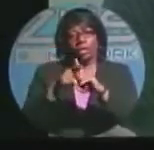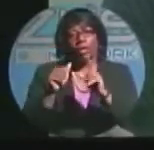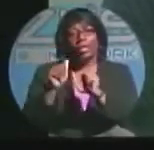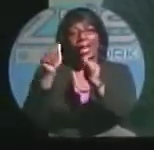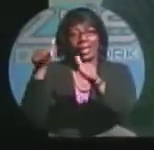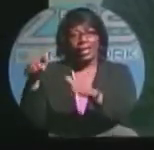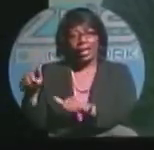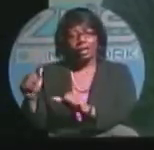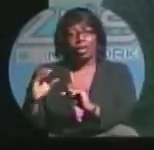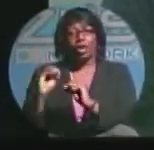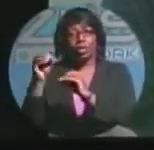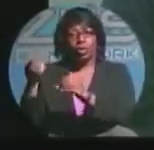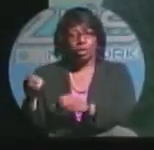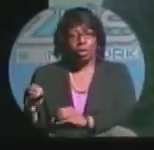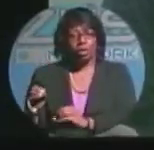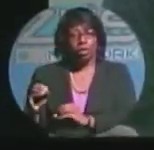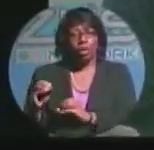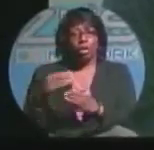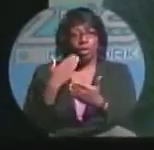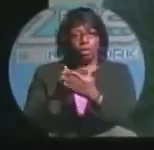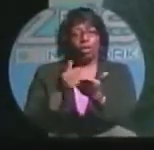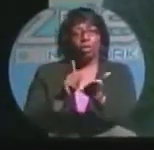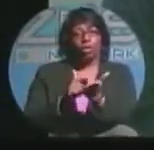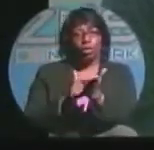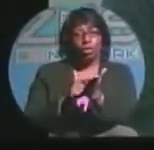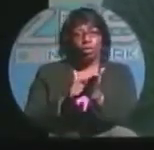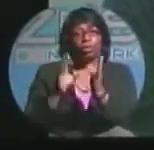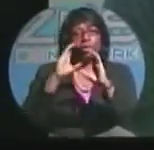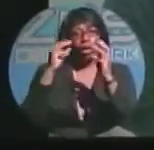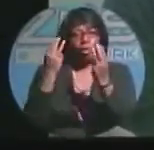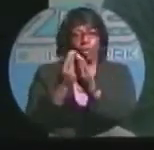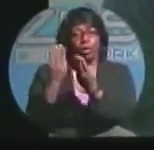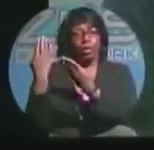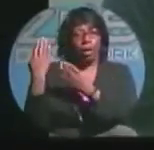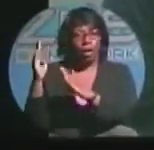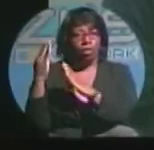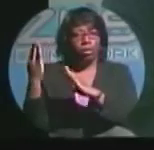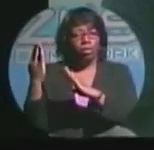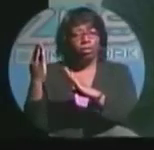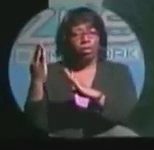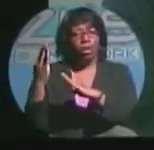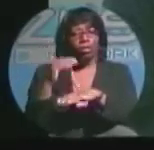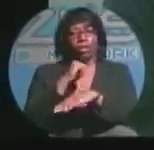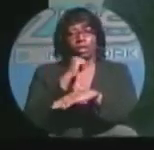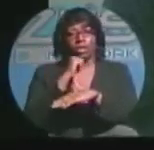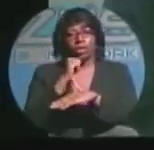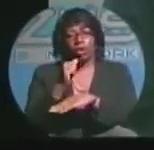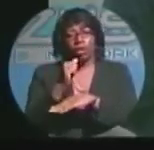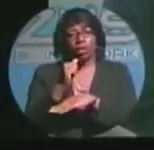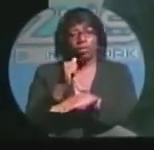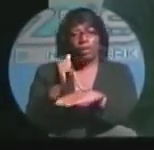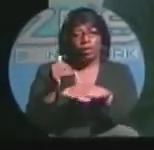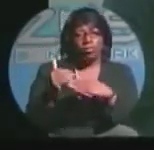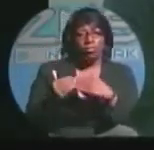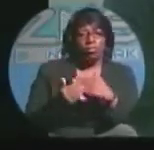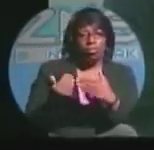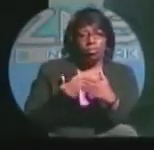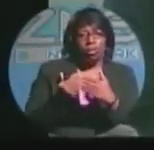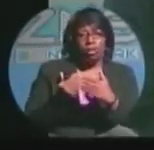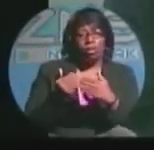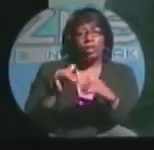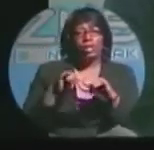Ocean. This is good news for the Commonwealth of the Bahamas, but we must not let our guards down because we are